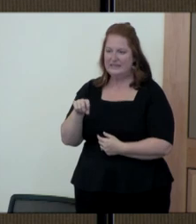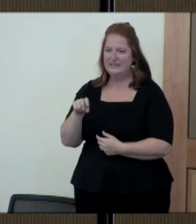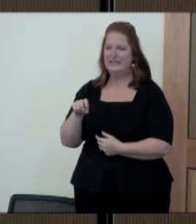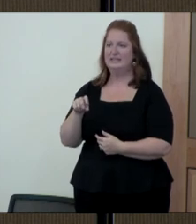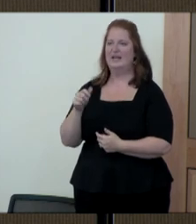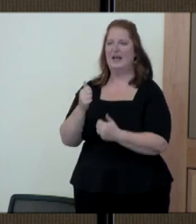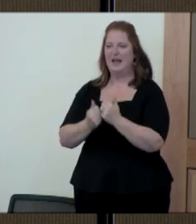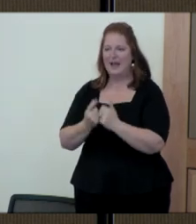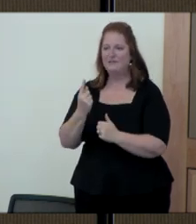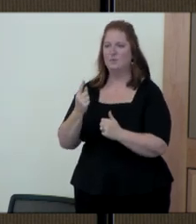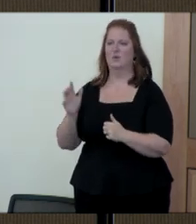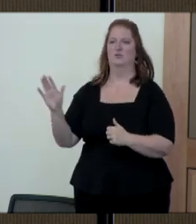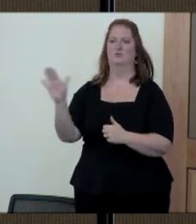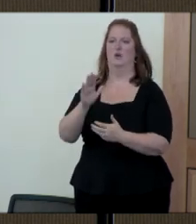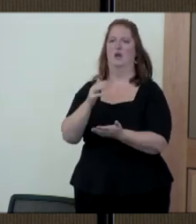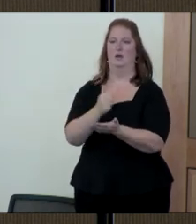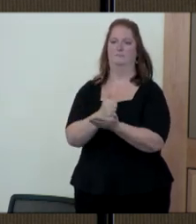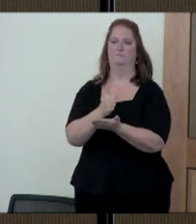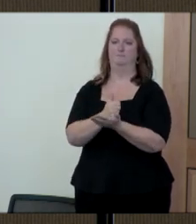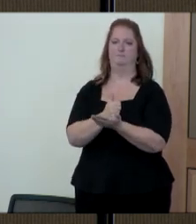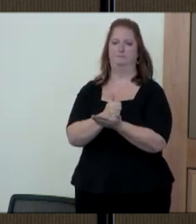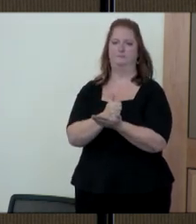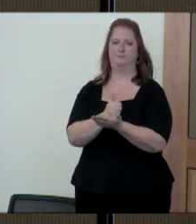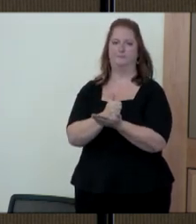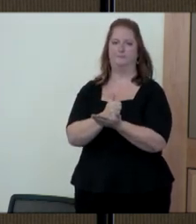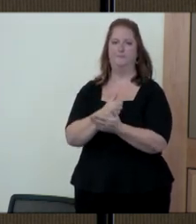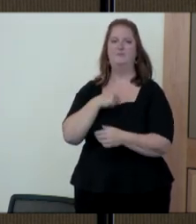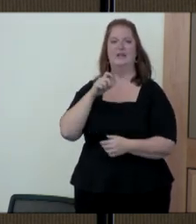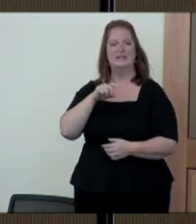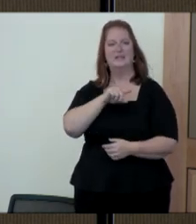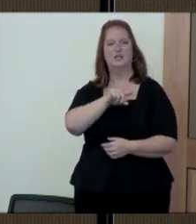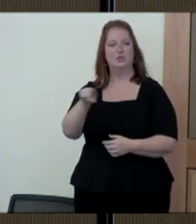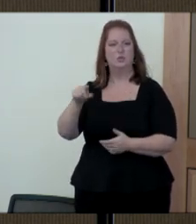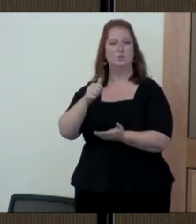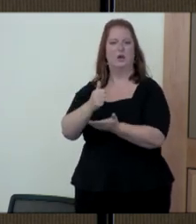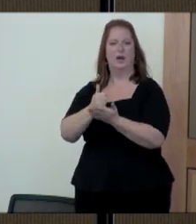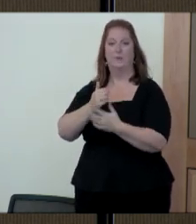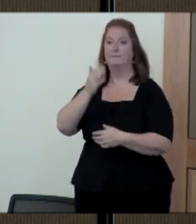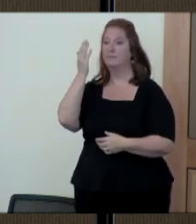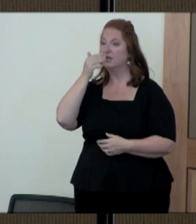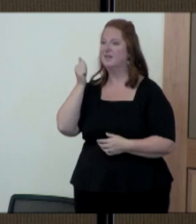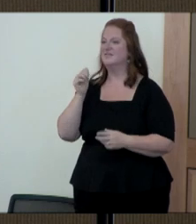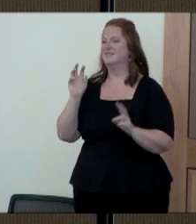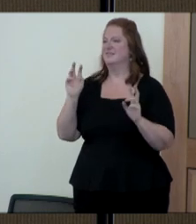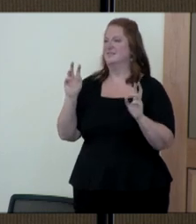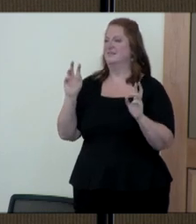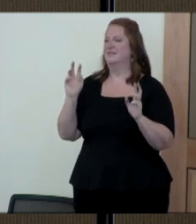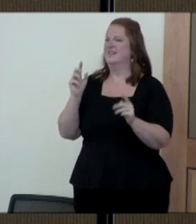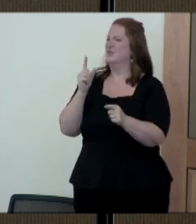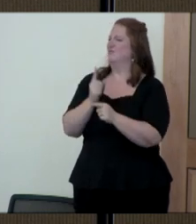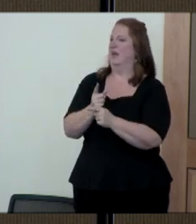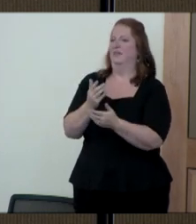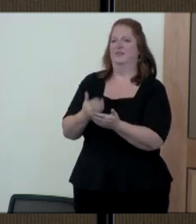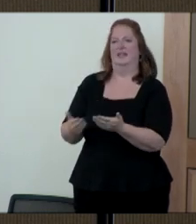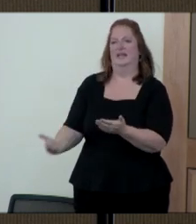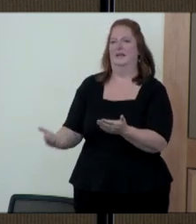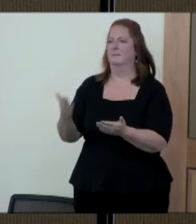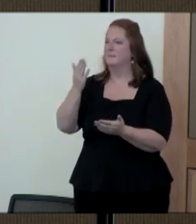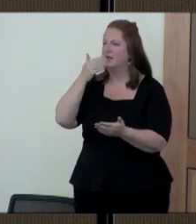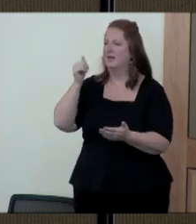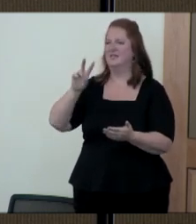help. And I need your help because it's just the right thing to do, because it's